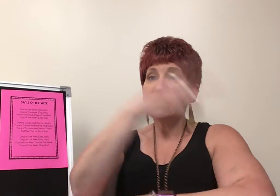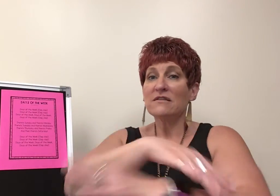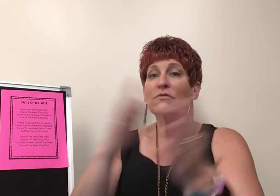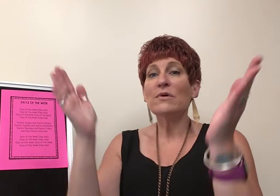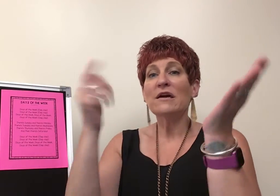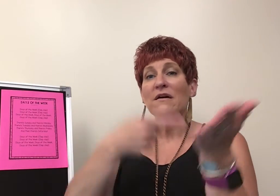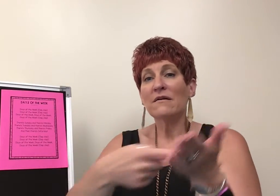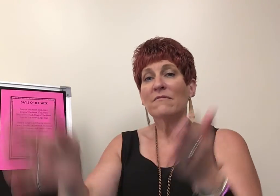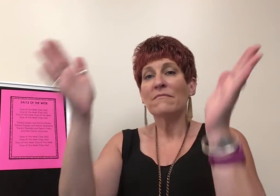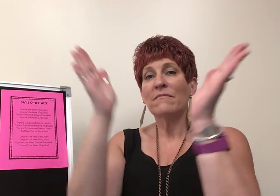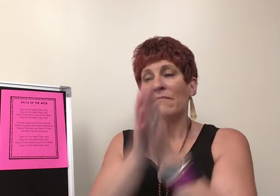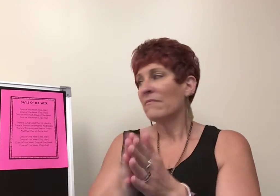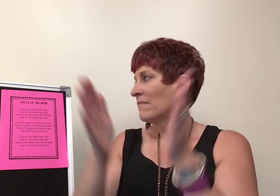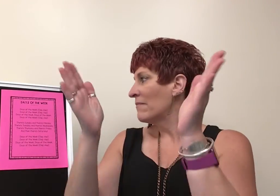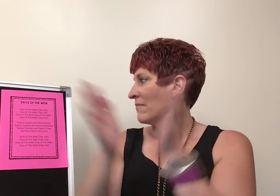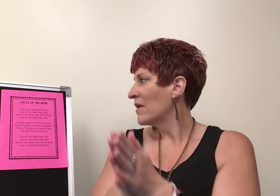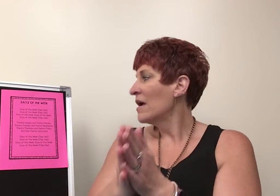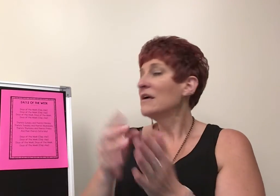days of the week,